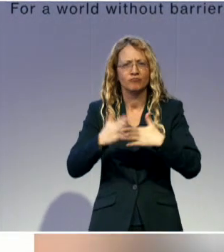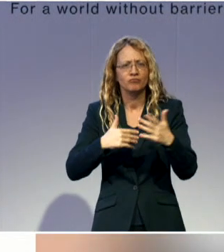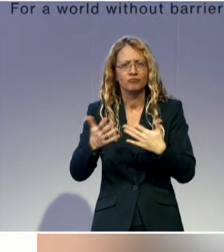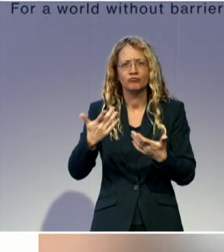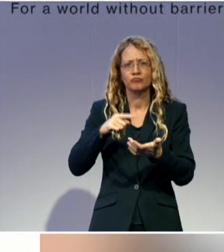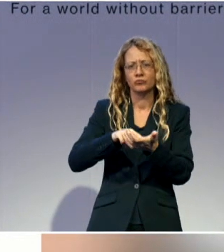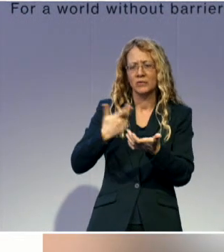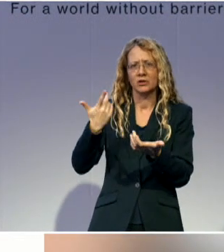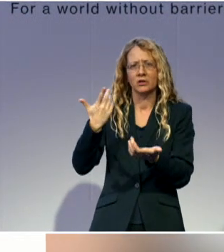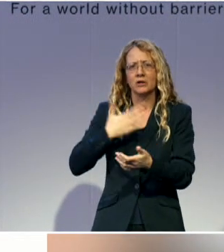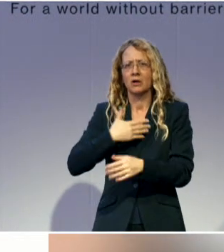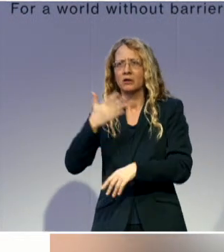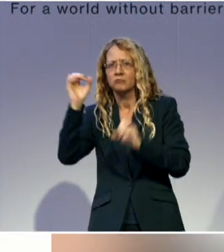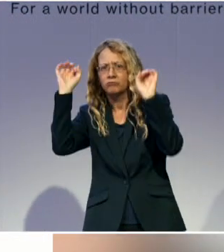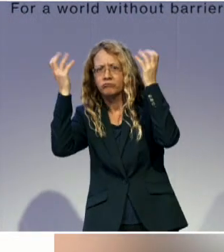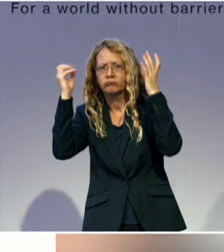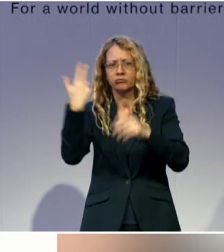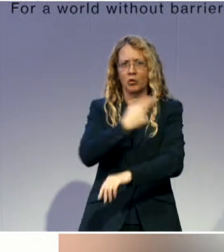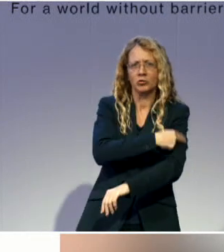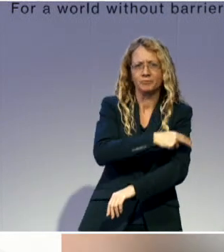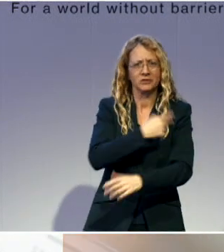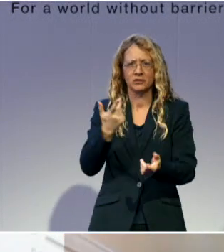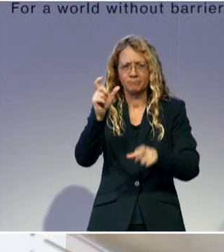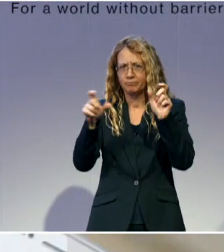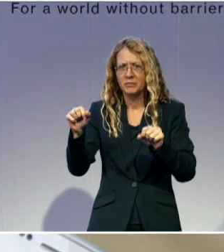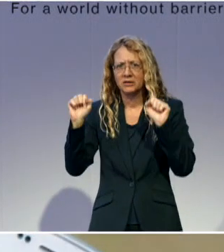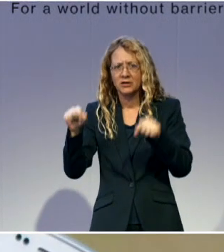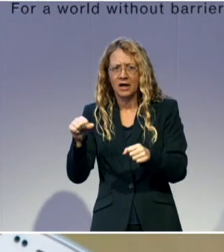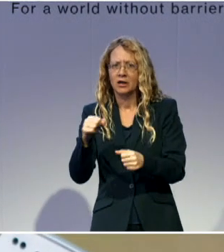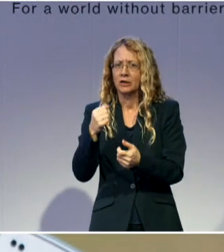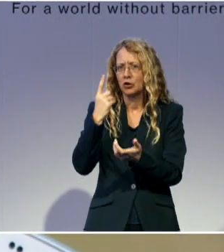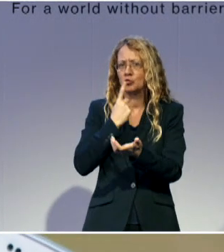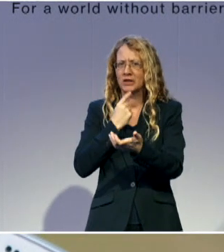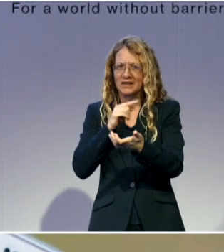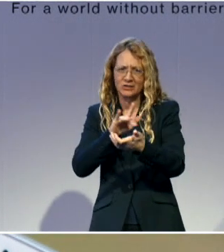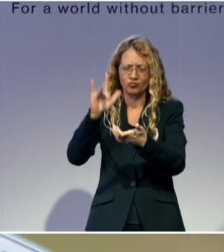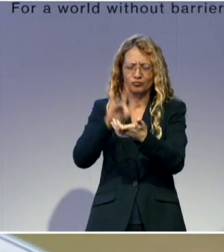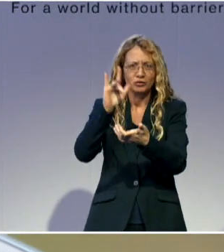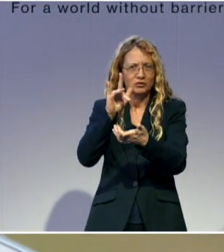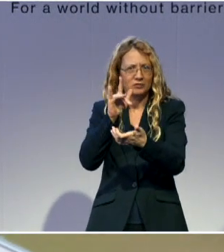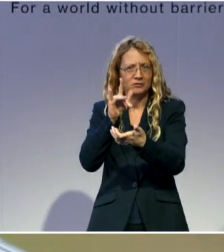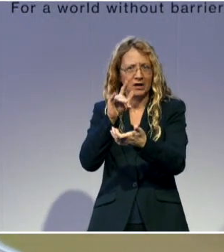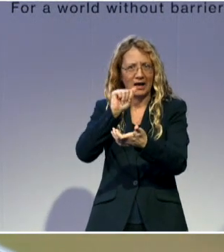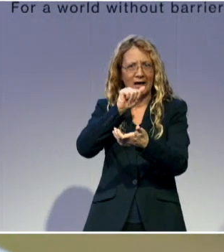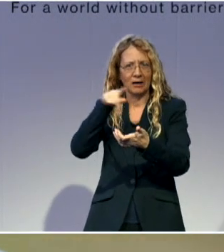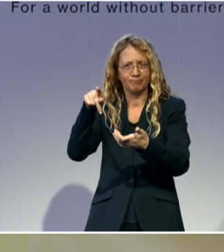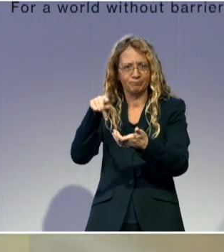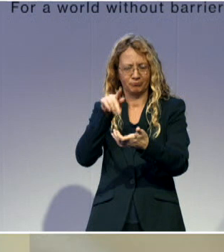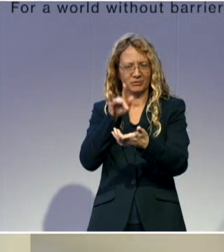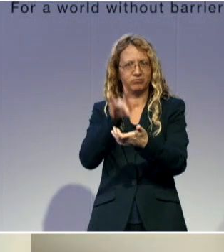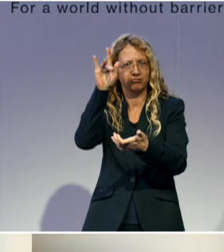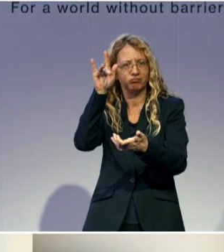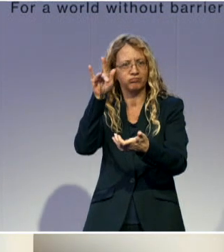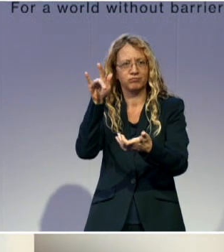a special need arises, users can hit the Big Red Button app on their Genie Mobile, which puts them in direct